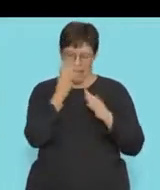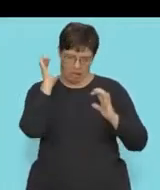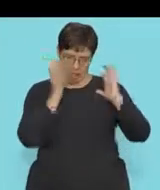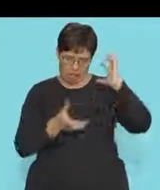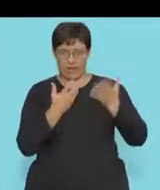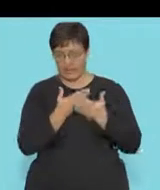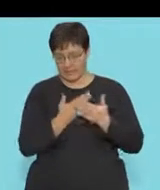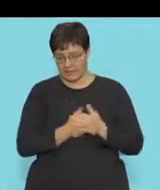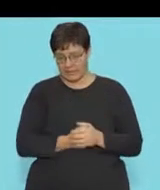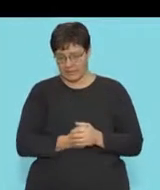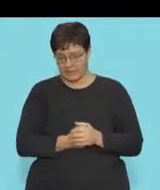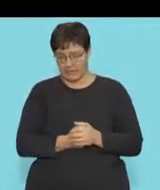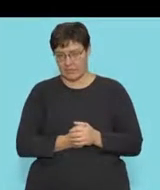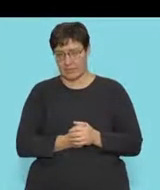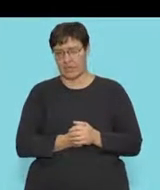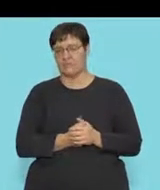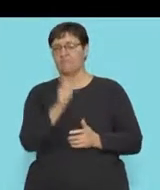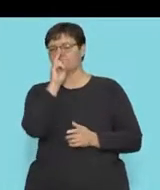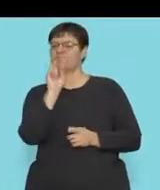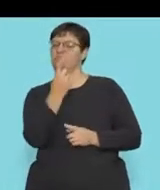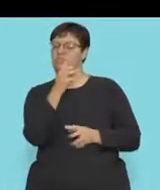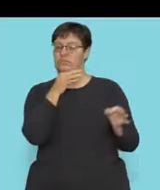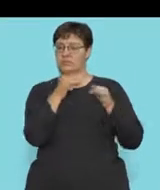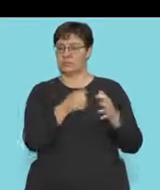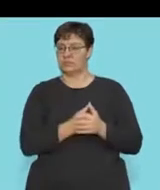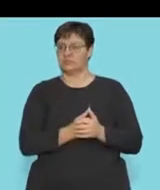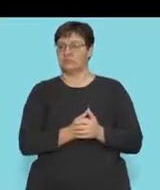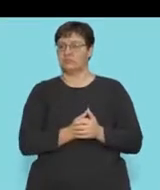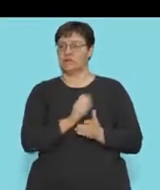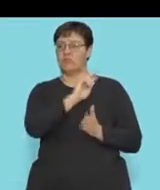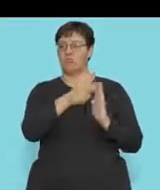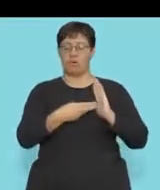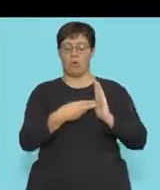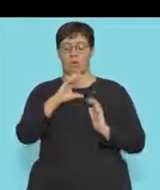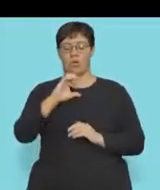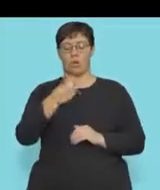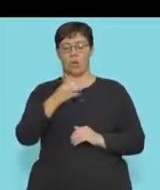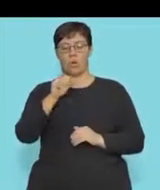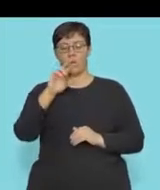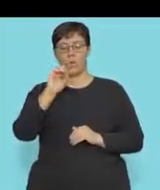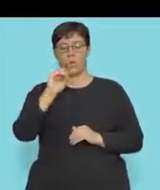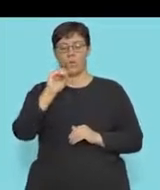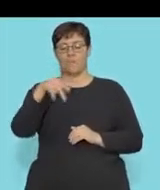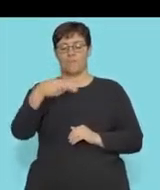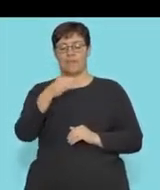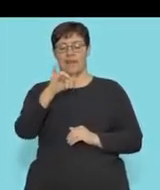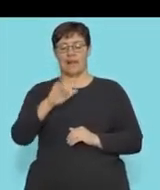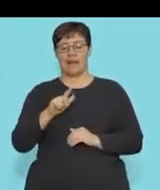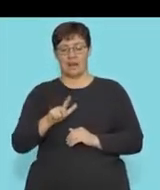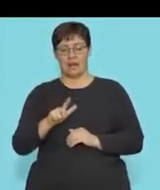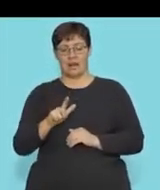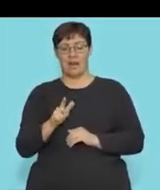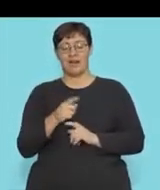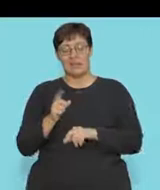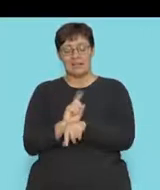confusing. Let's look at the first description. The role of chlorophyll during photosynthesis. As